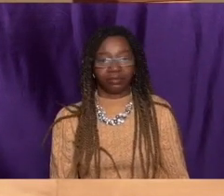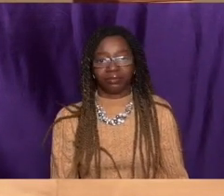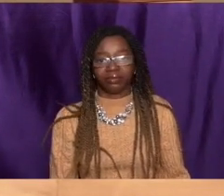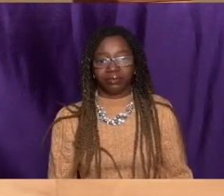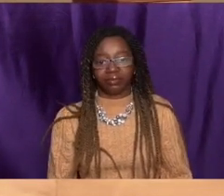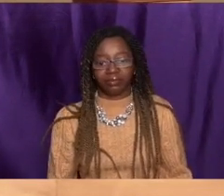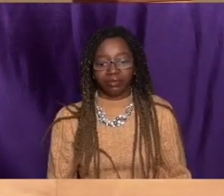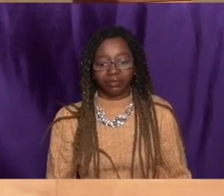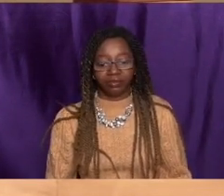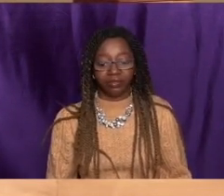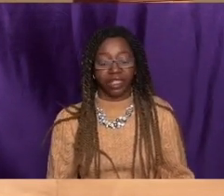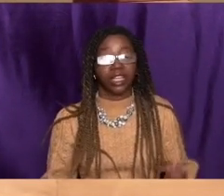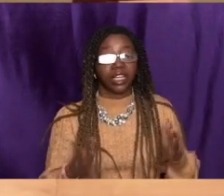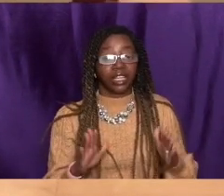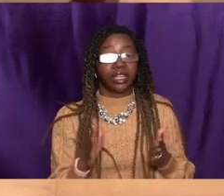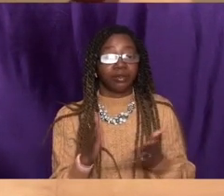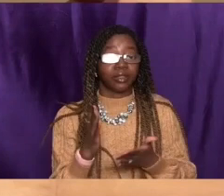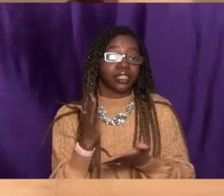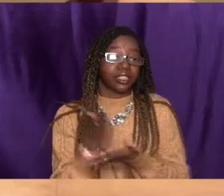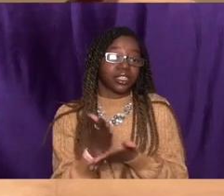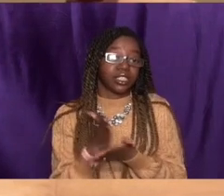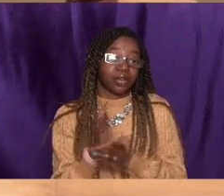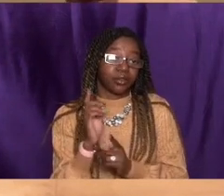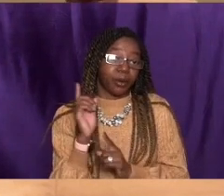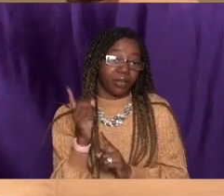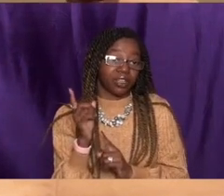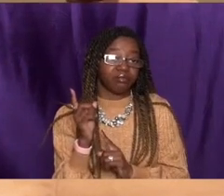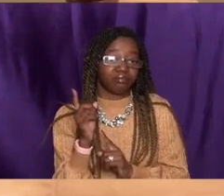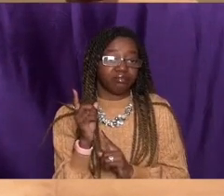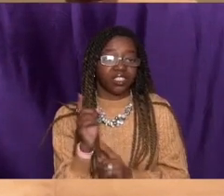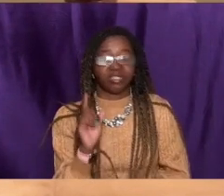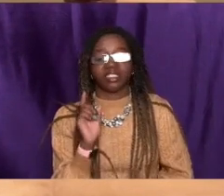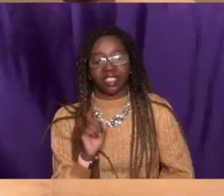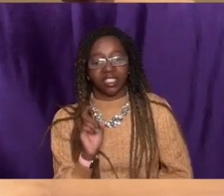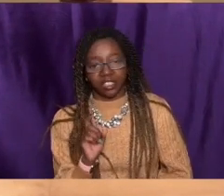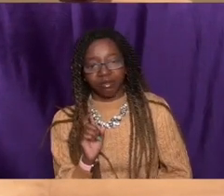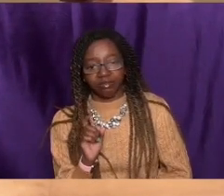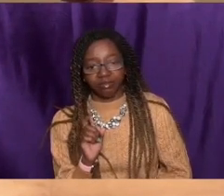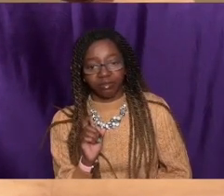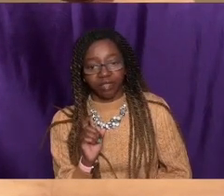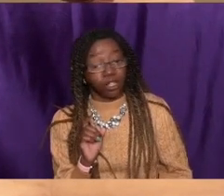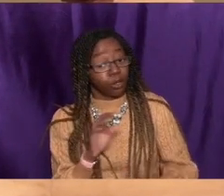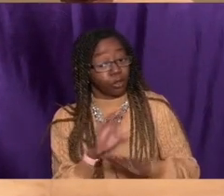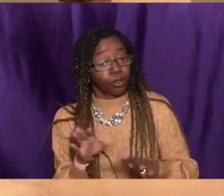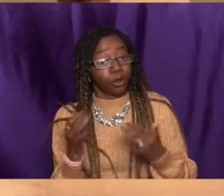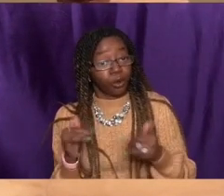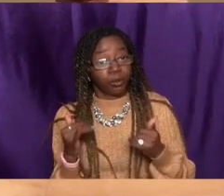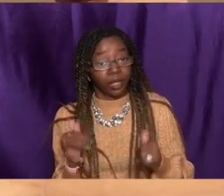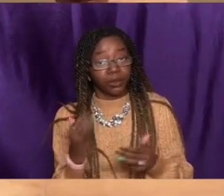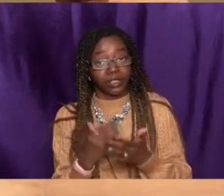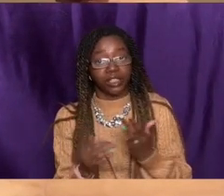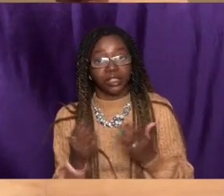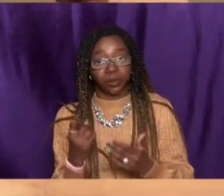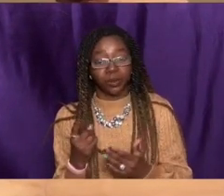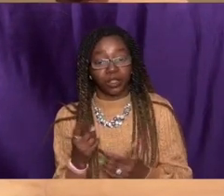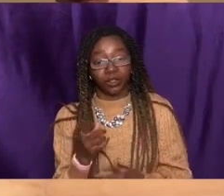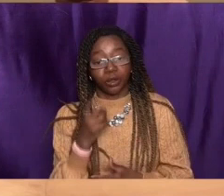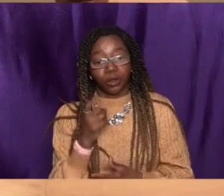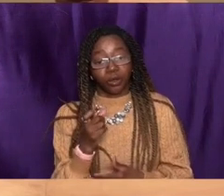You got to let me pause for a moment because that just needs to... You don't mess with someone that's marinating.